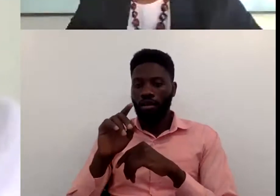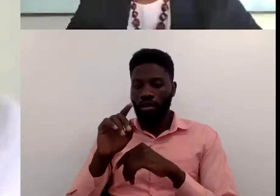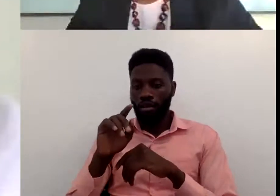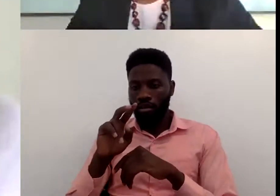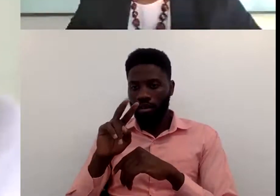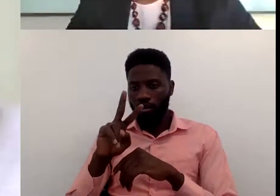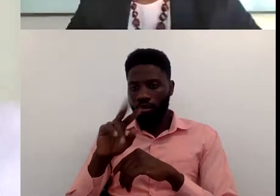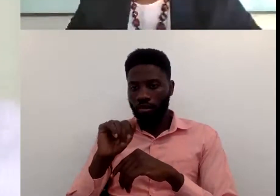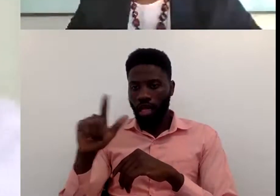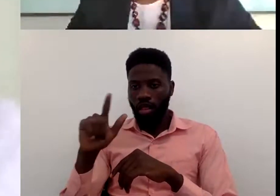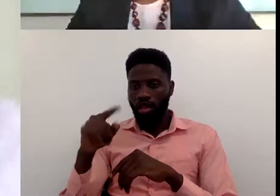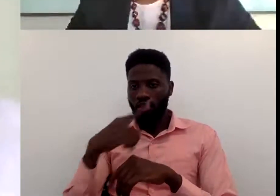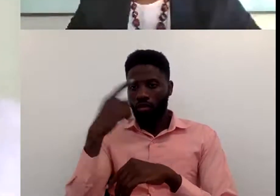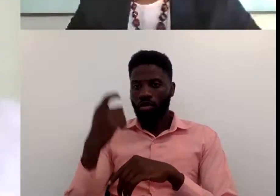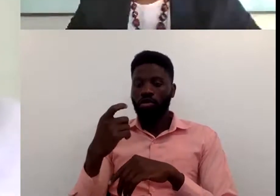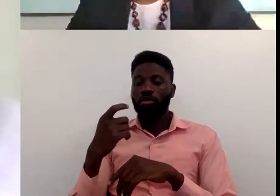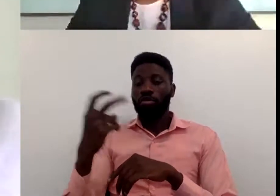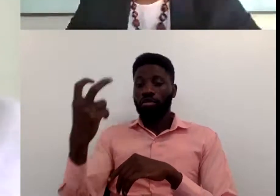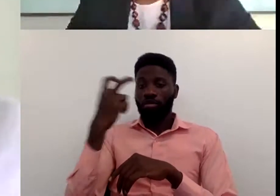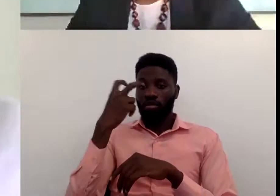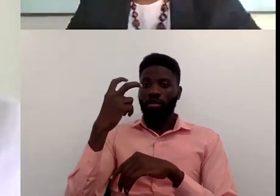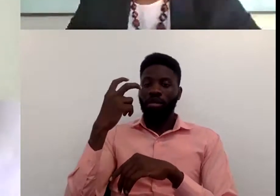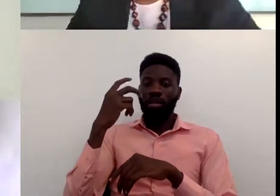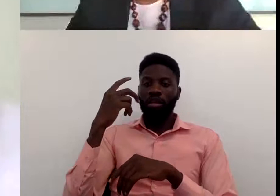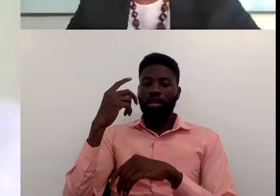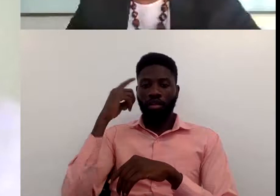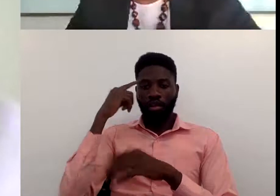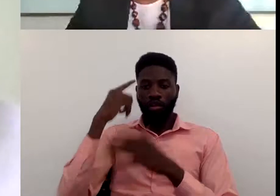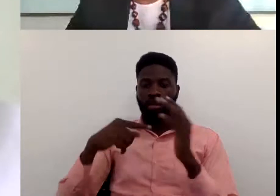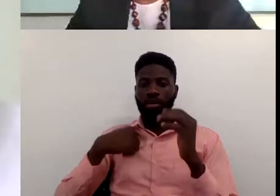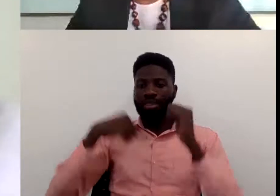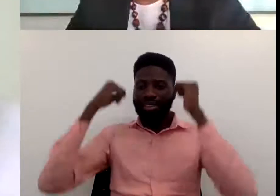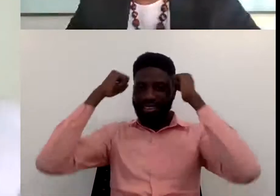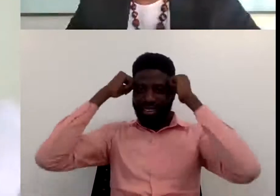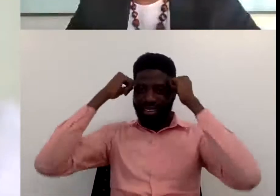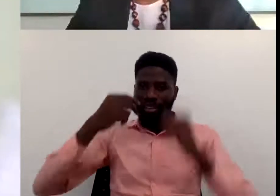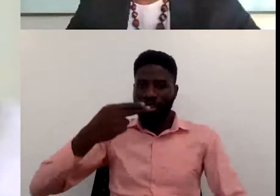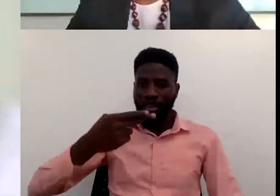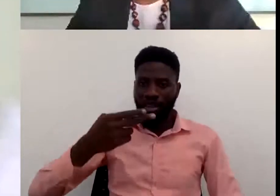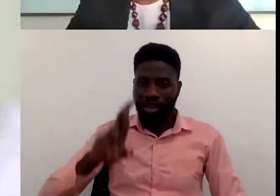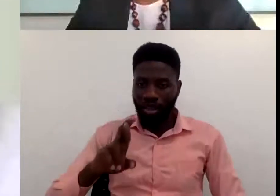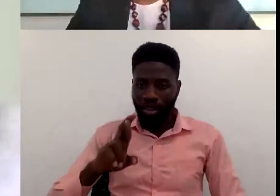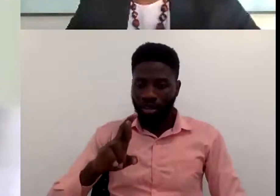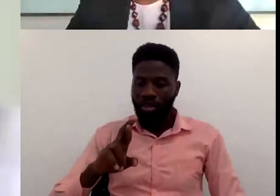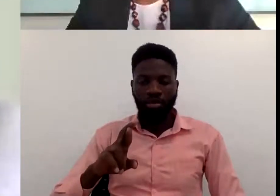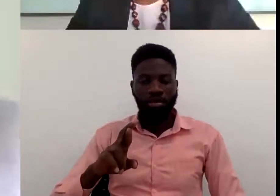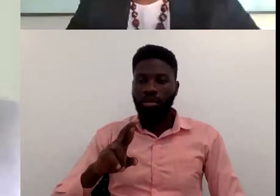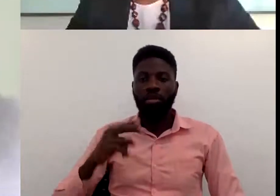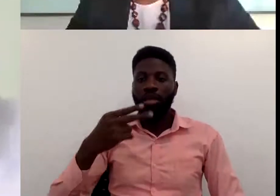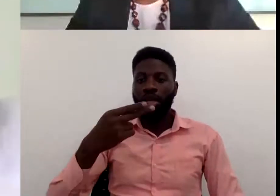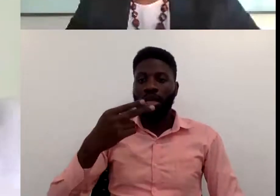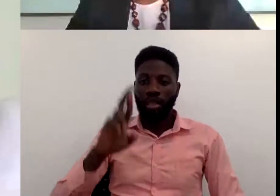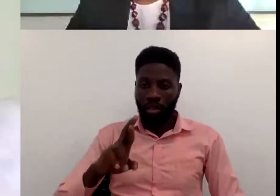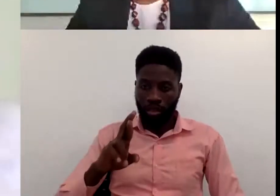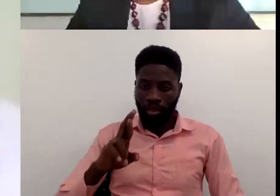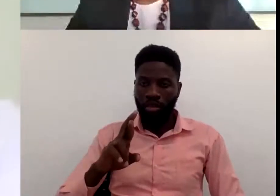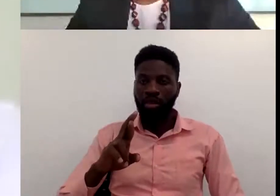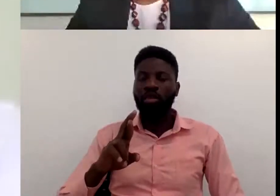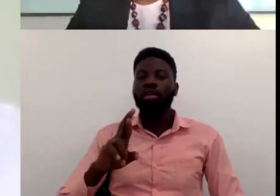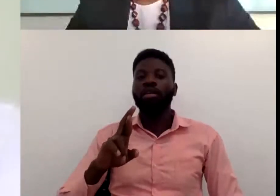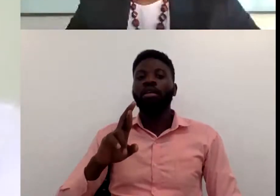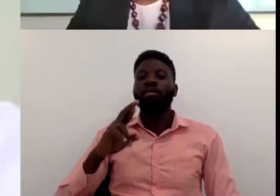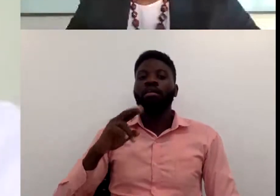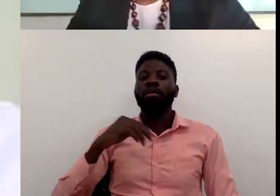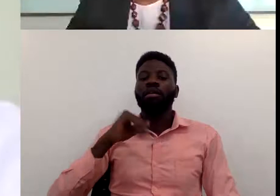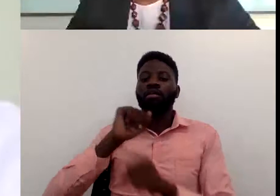if you look at me, everybody thinks I must have studied HR. I have studied HR by doing, largely,